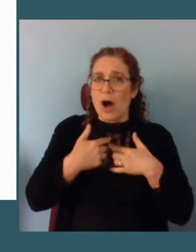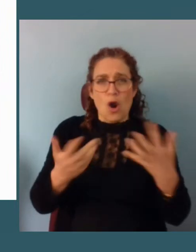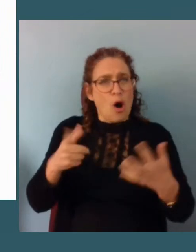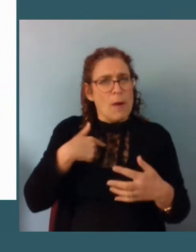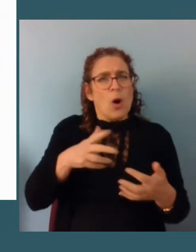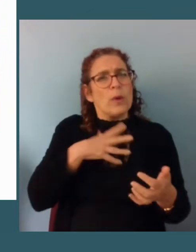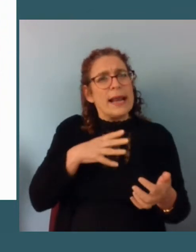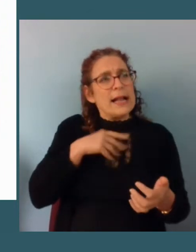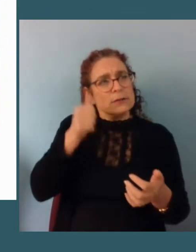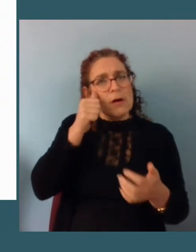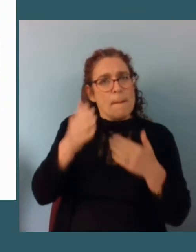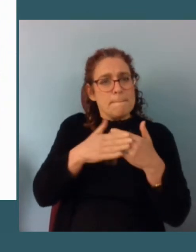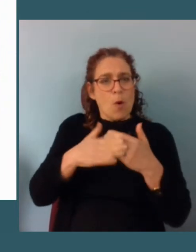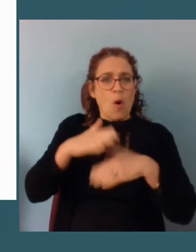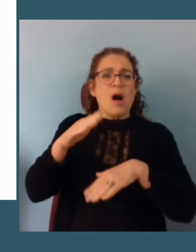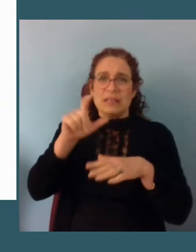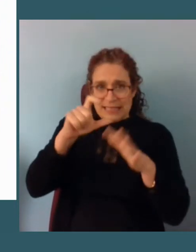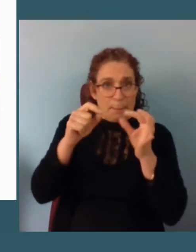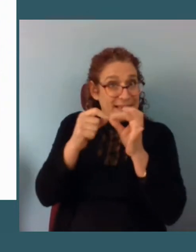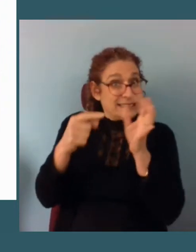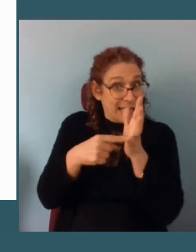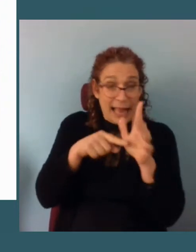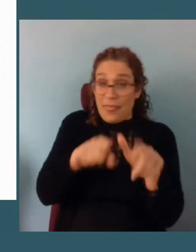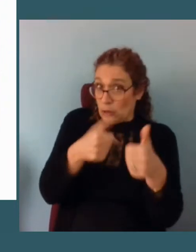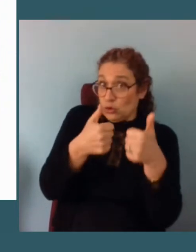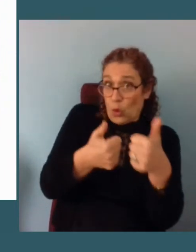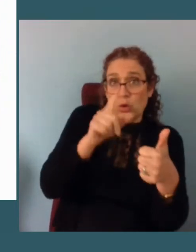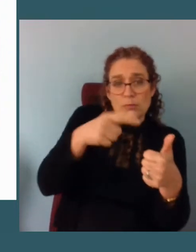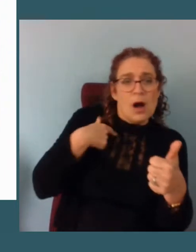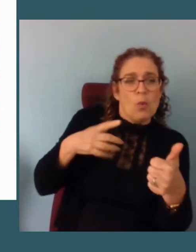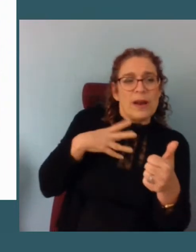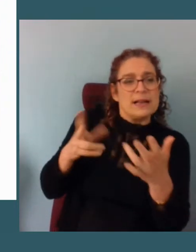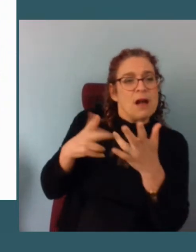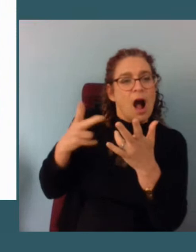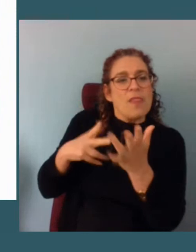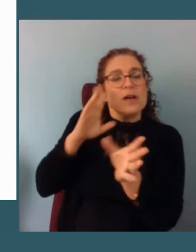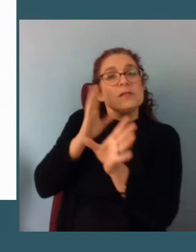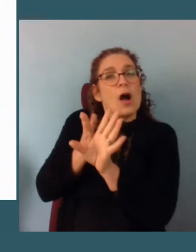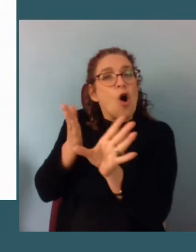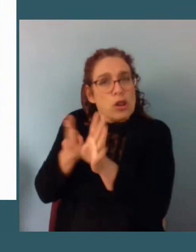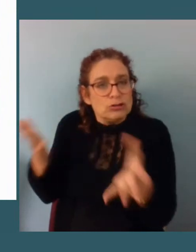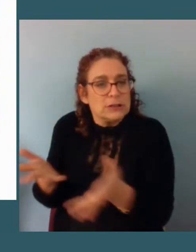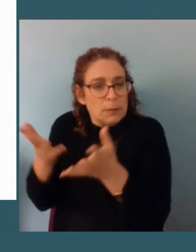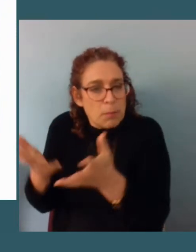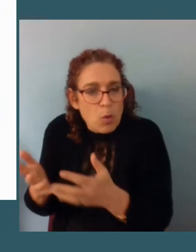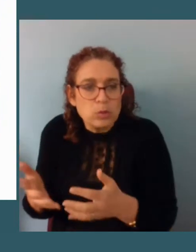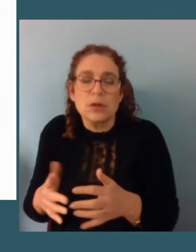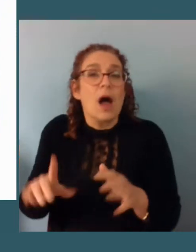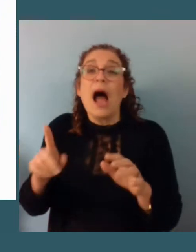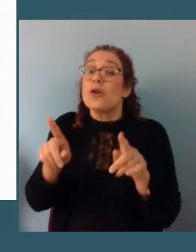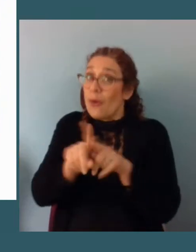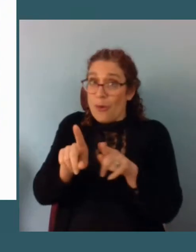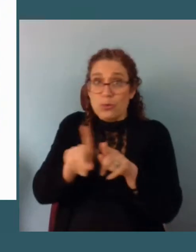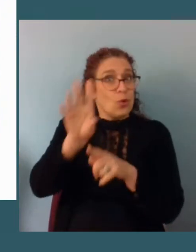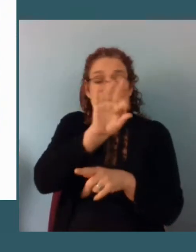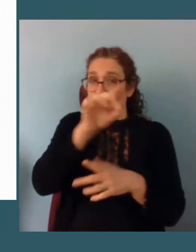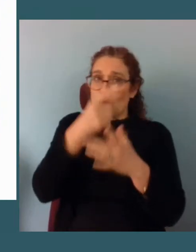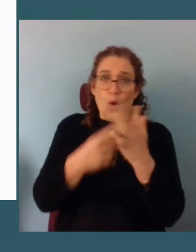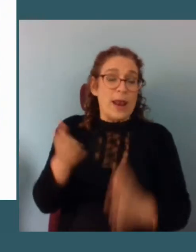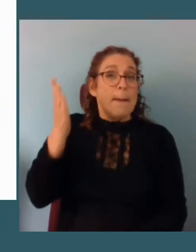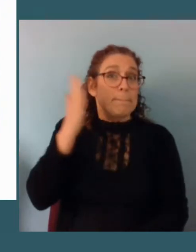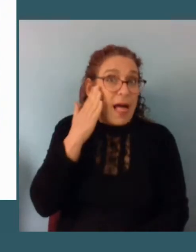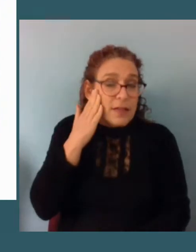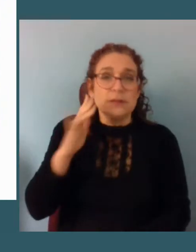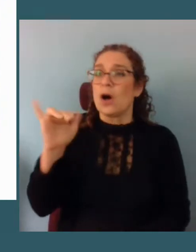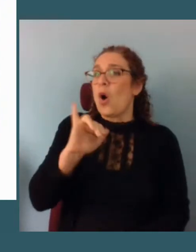of CBC. We need to ensure that other groups other than mothers and women and those from more